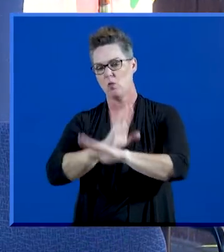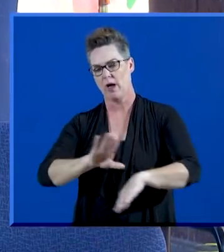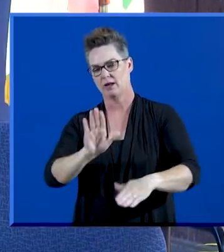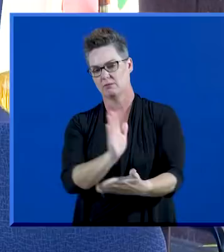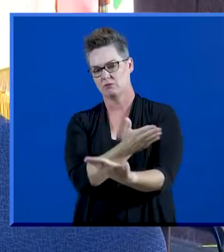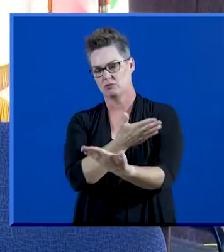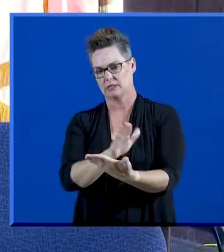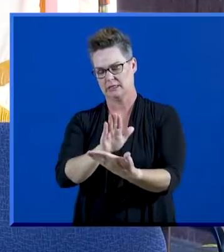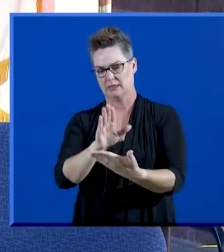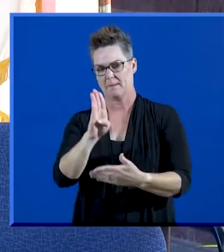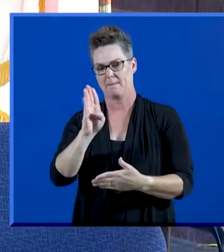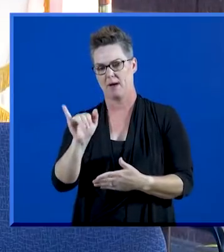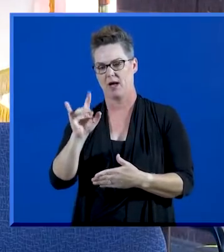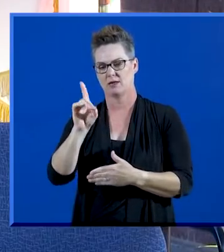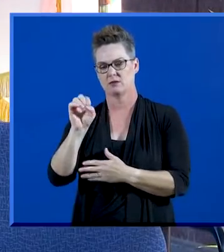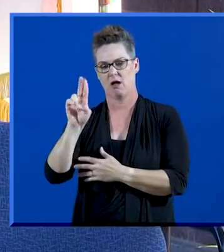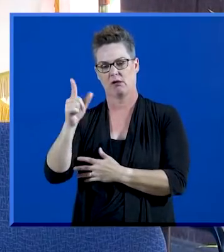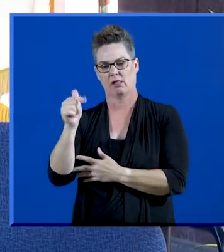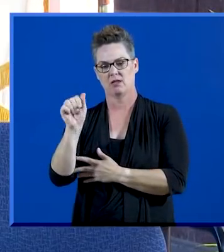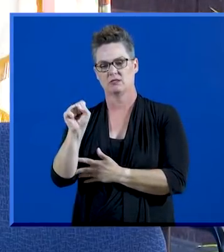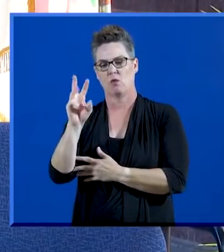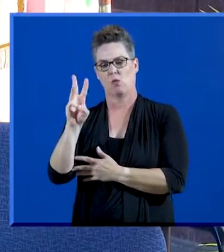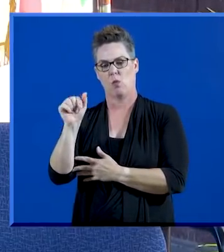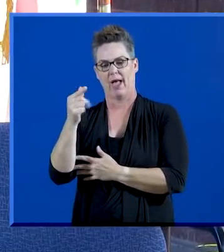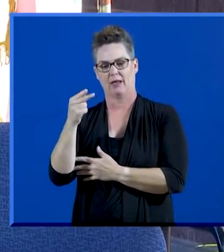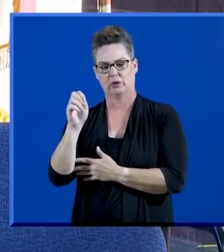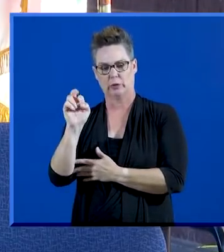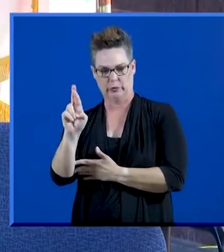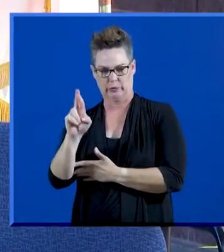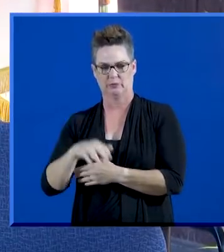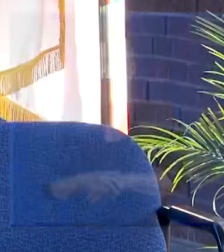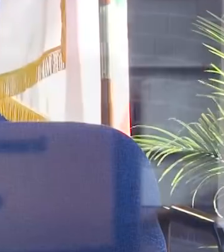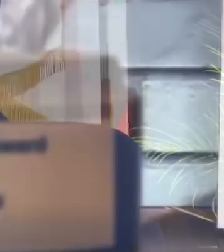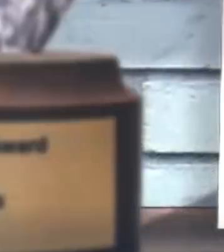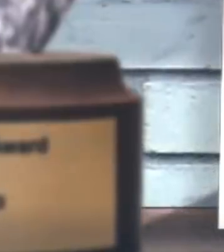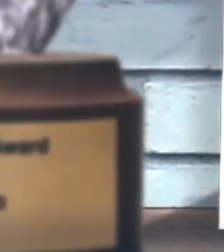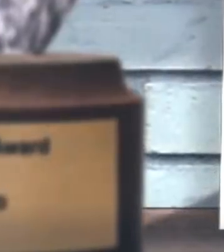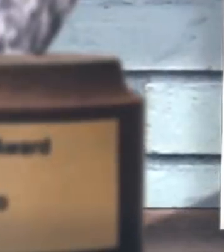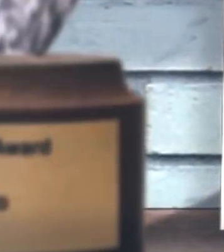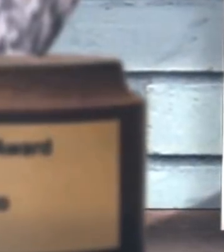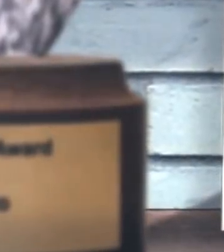Band performing A Quiet Music by Douglas Wagner.